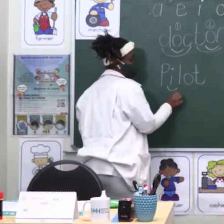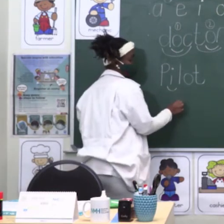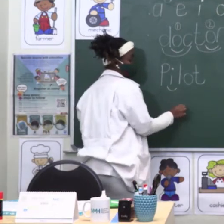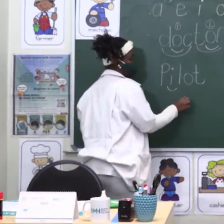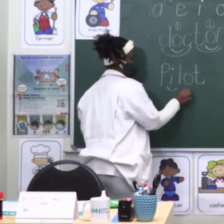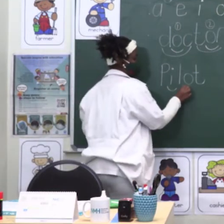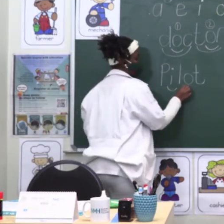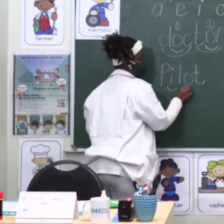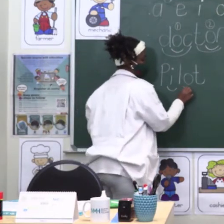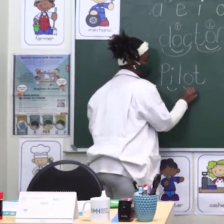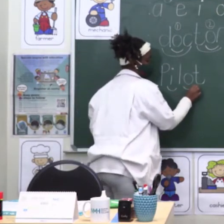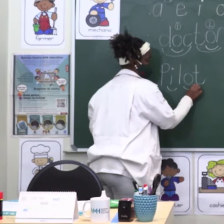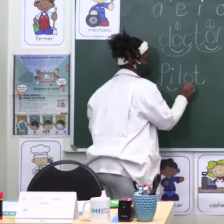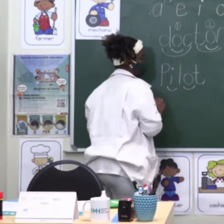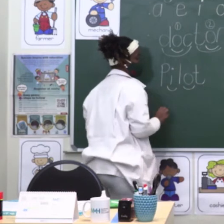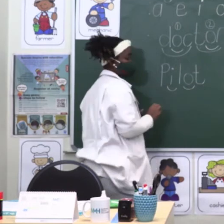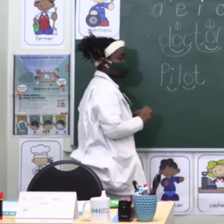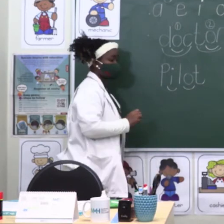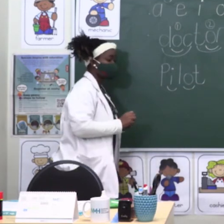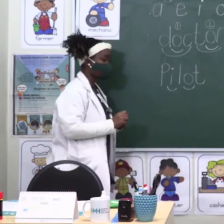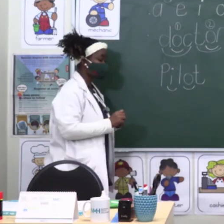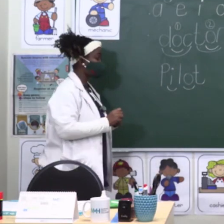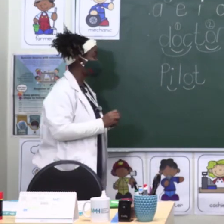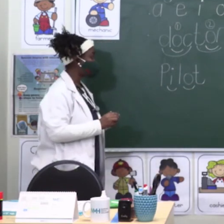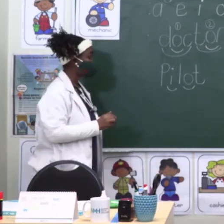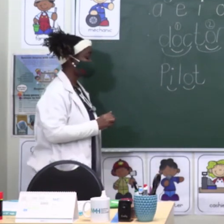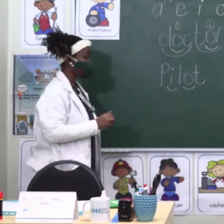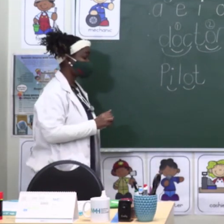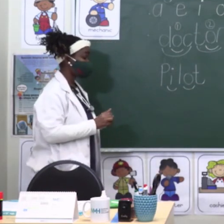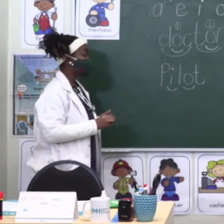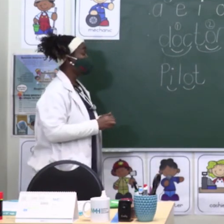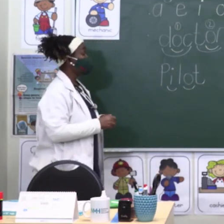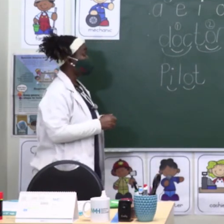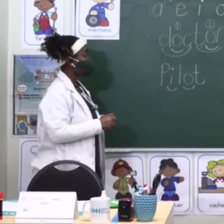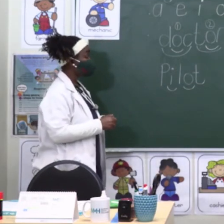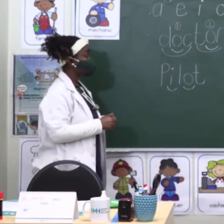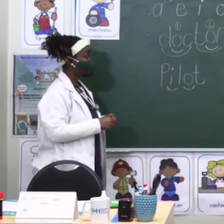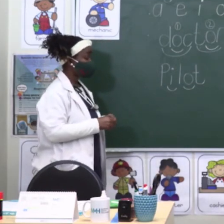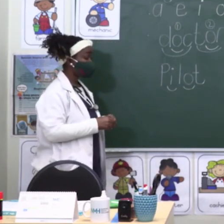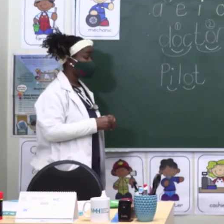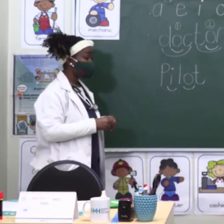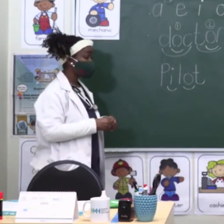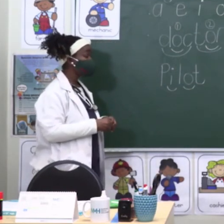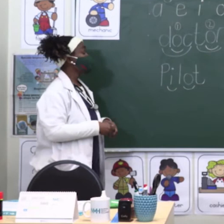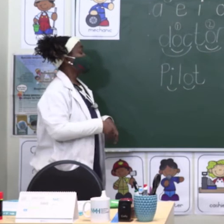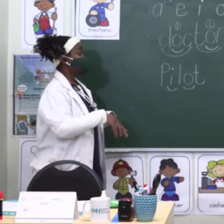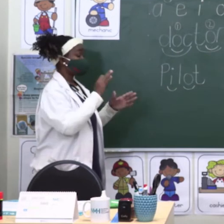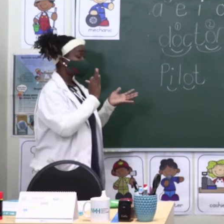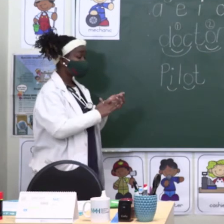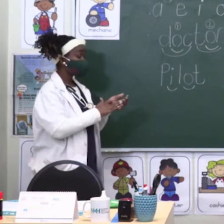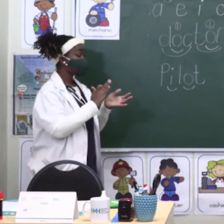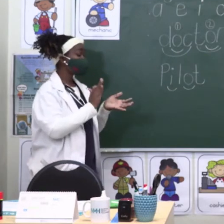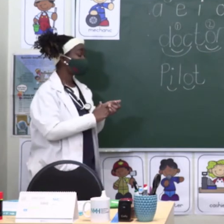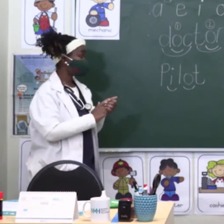1 and 2. We have 2 vowel sounds. So we know automatically we have to divide the word